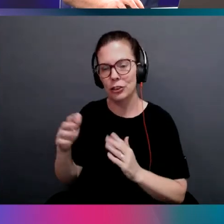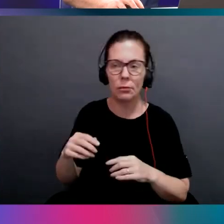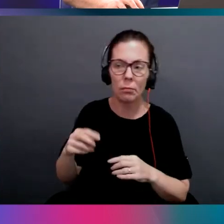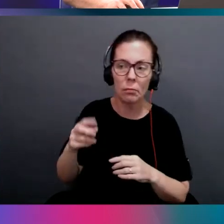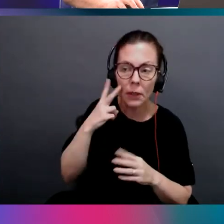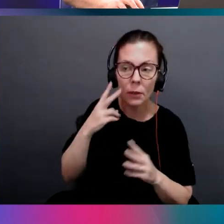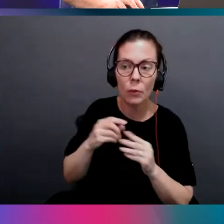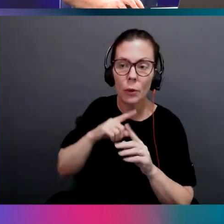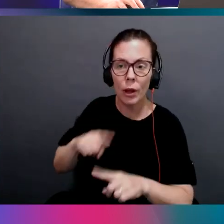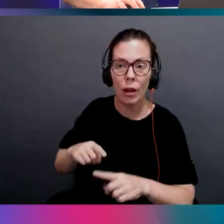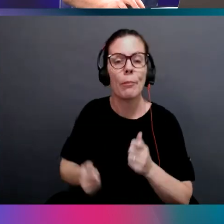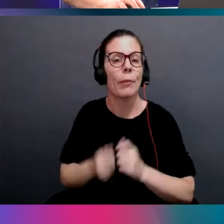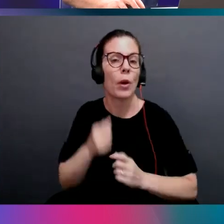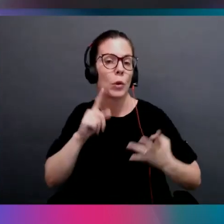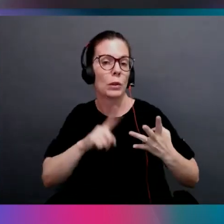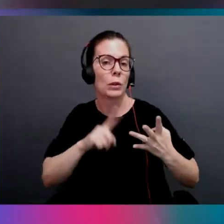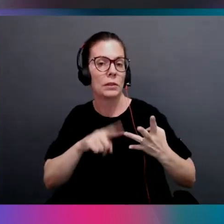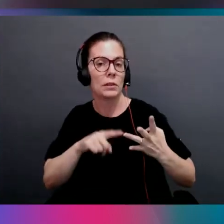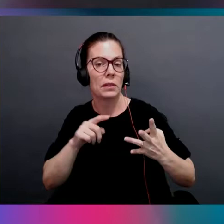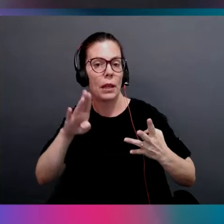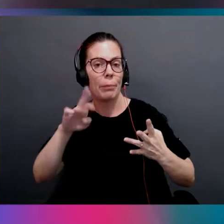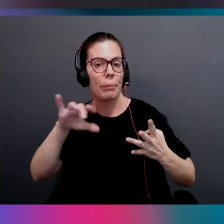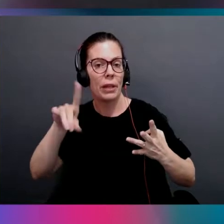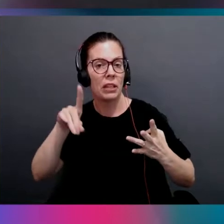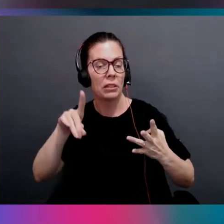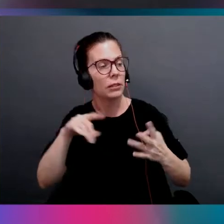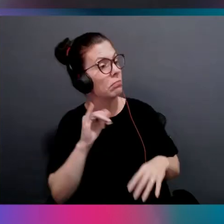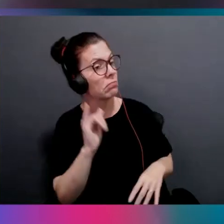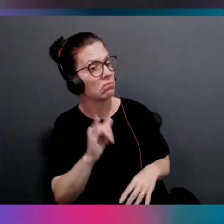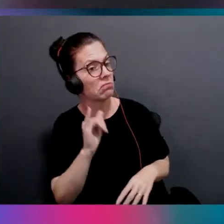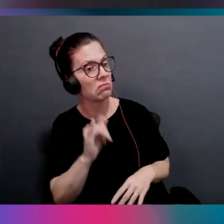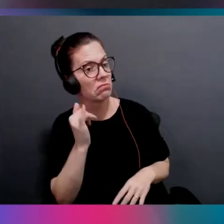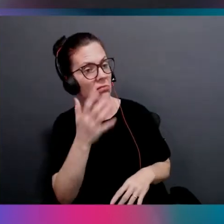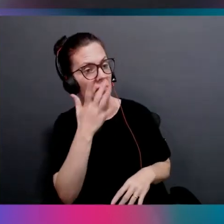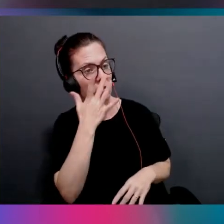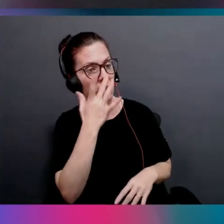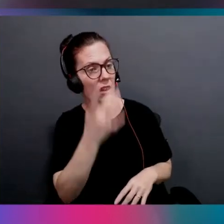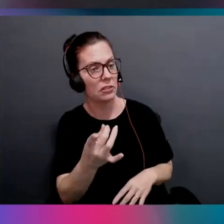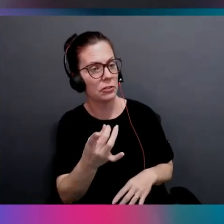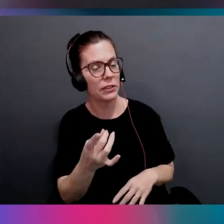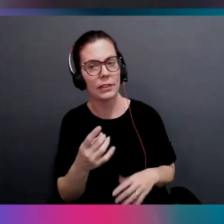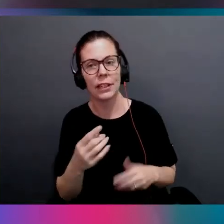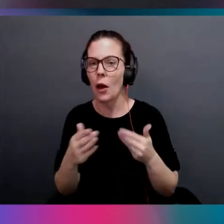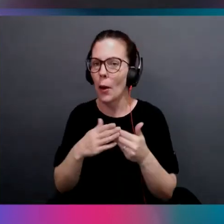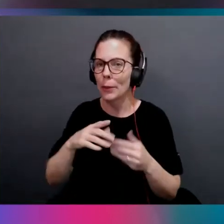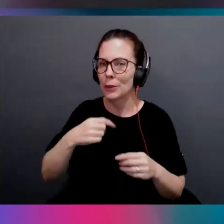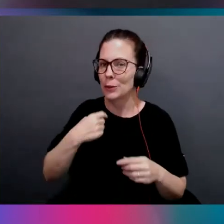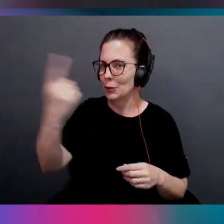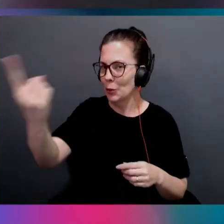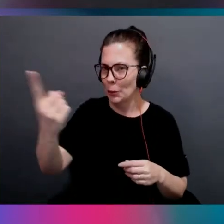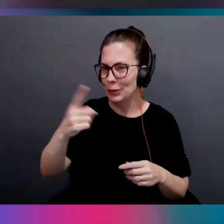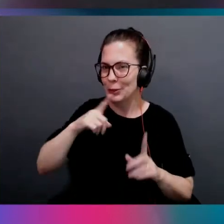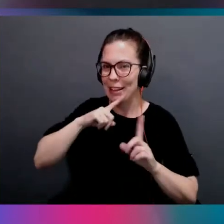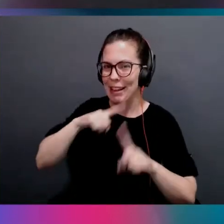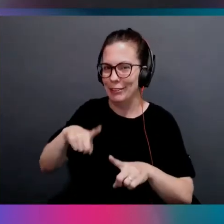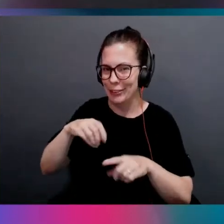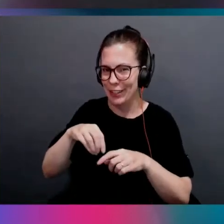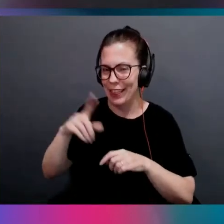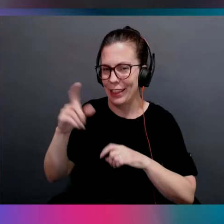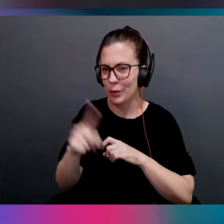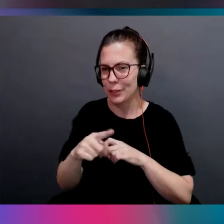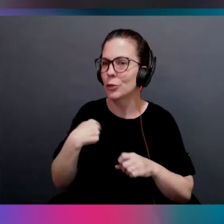saying build. Let's see. Okay, interesting. So, I almost gave away the answer in the question because we call it